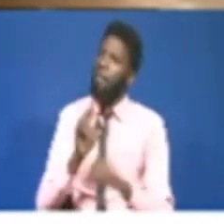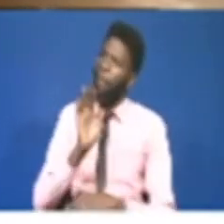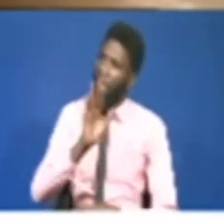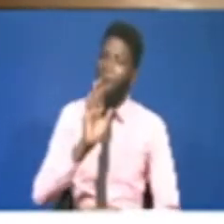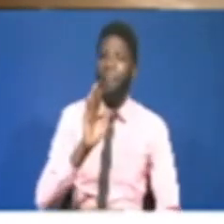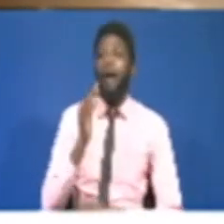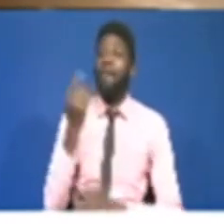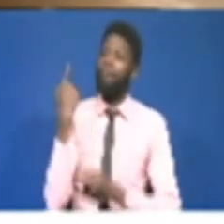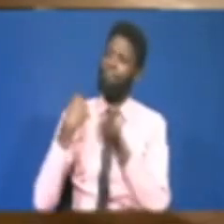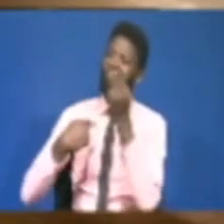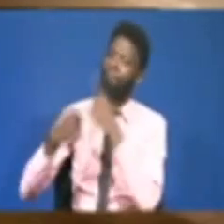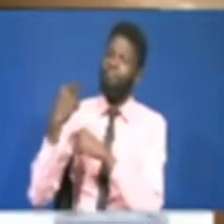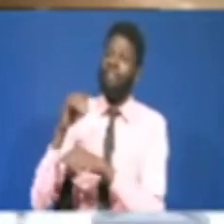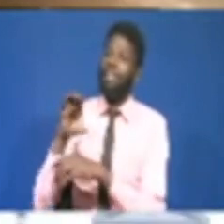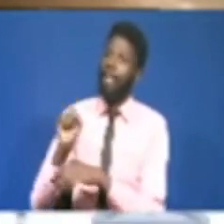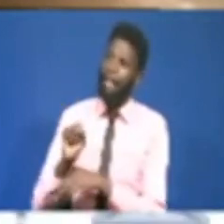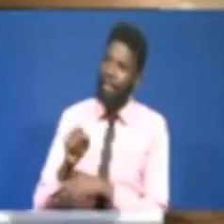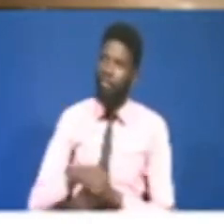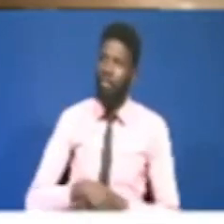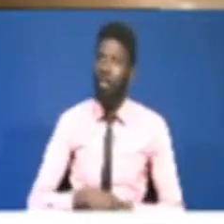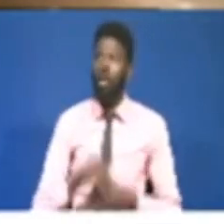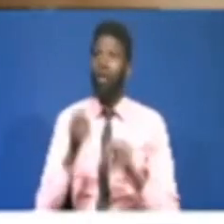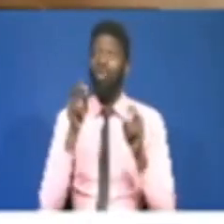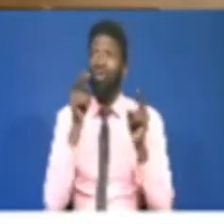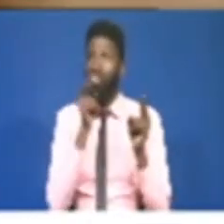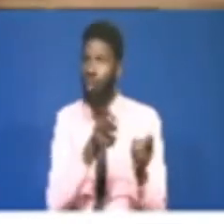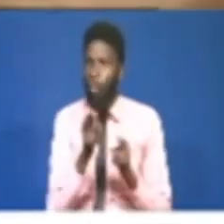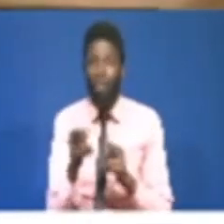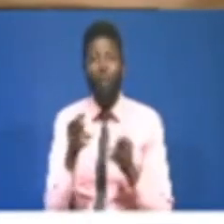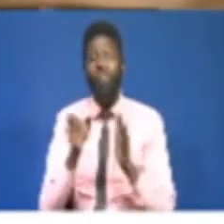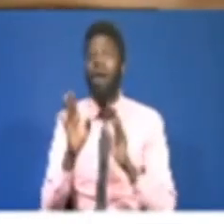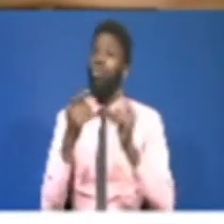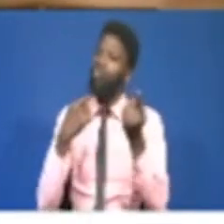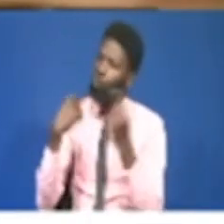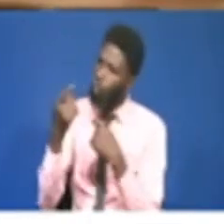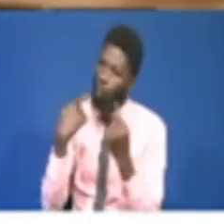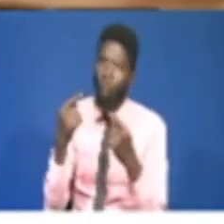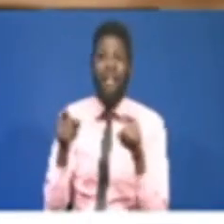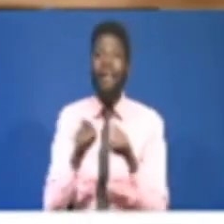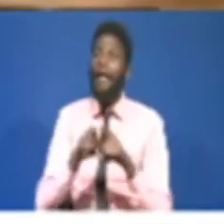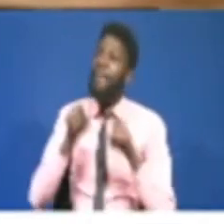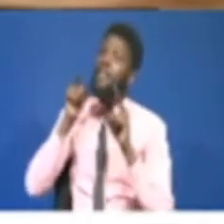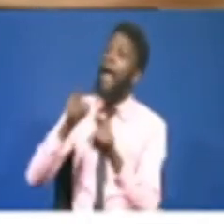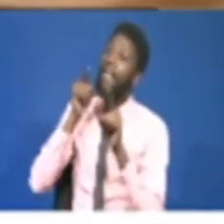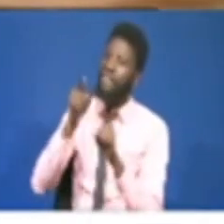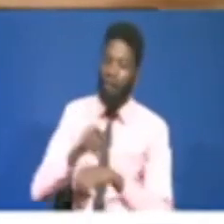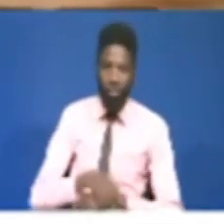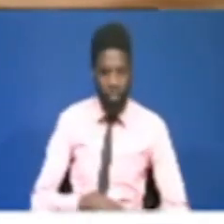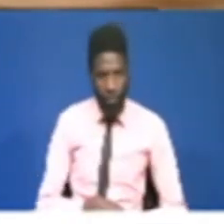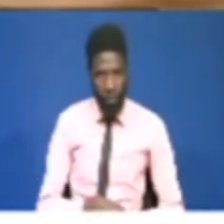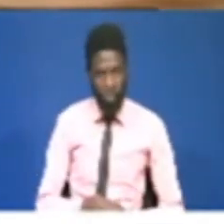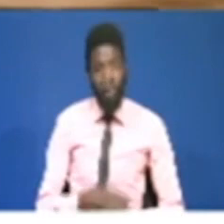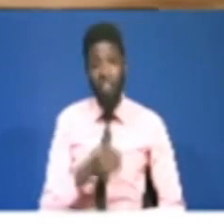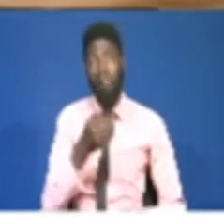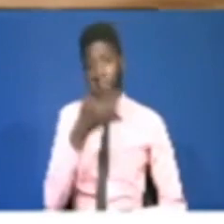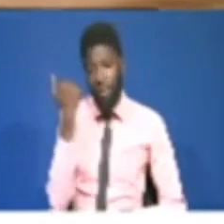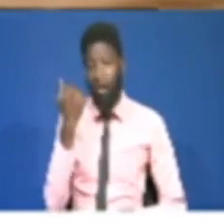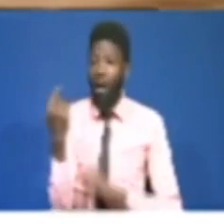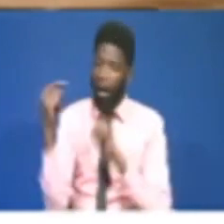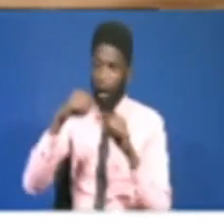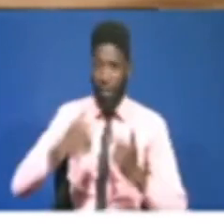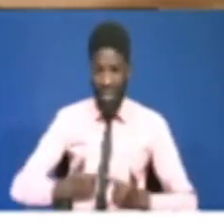predecessors, away from the usual rhetoric and threats? Perhaps you need to come and live in Kurkur,